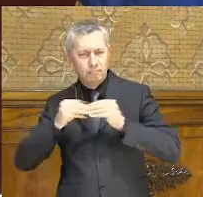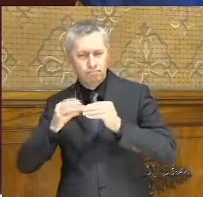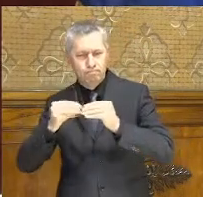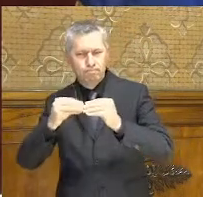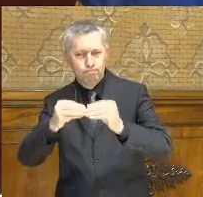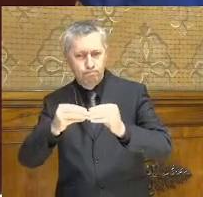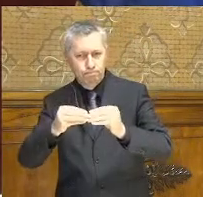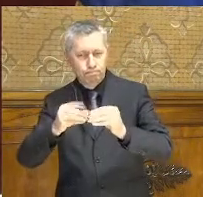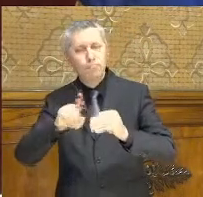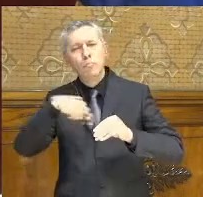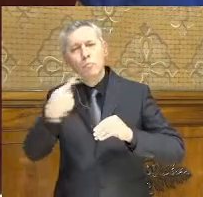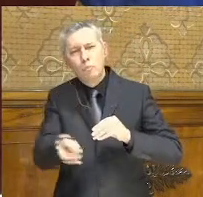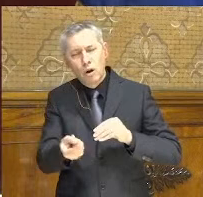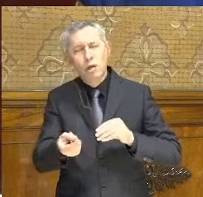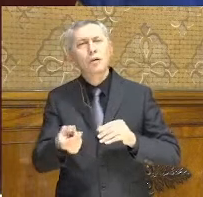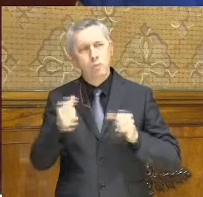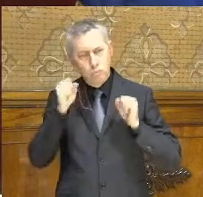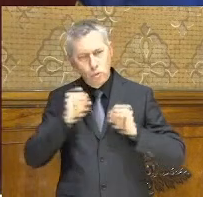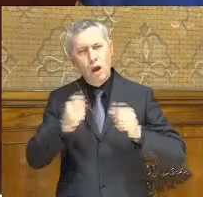the risk to move,